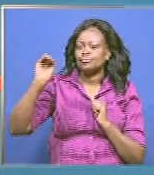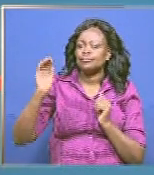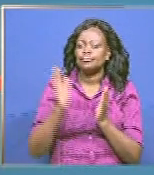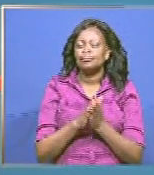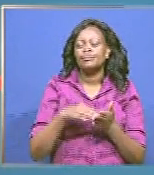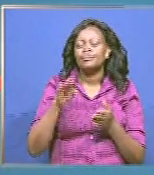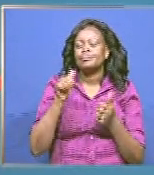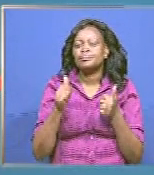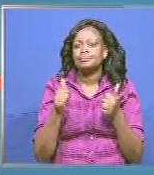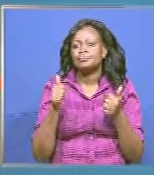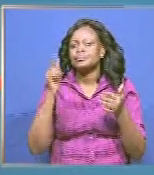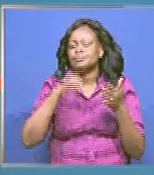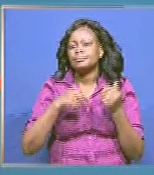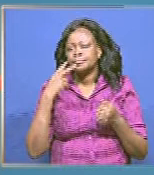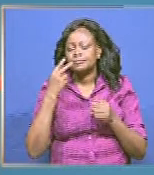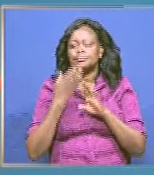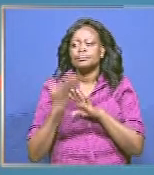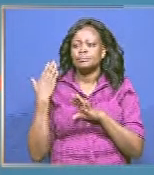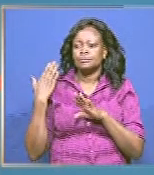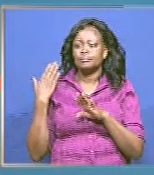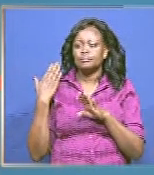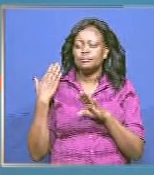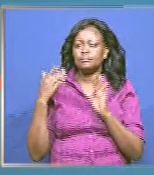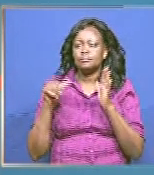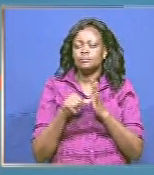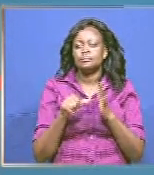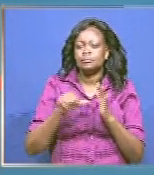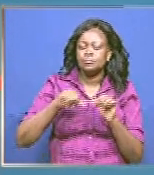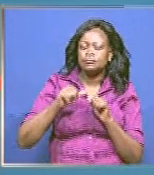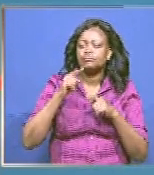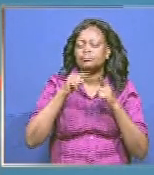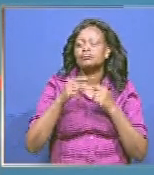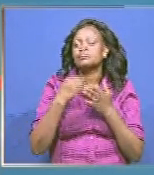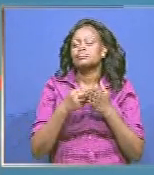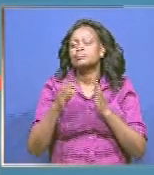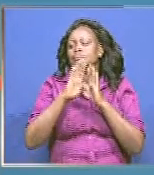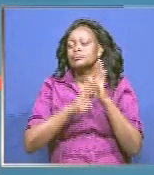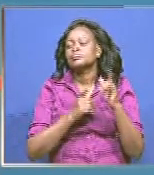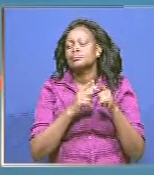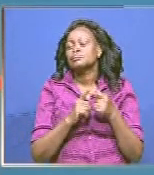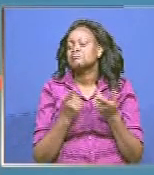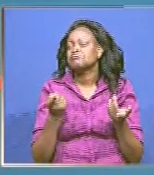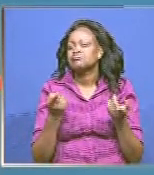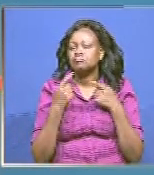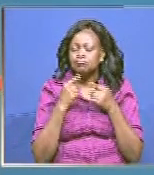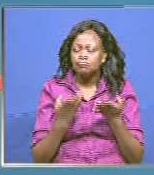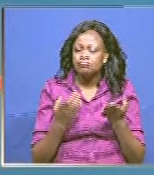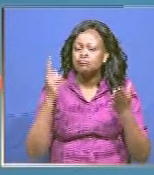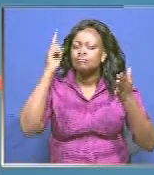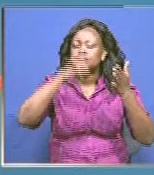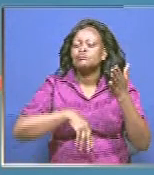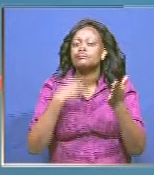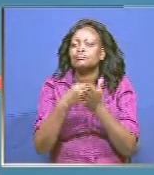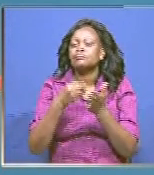particularly what we have seen in the past, the controversy surrounding the Division of Revenue Bill. But we will be looking at fundamentally what is the funding